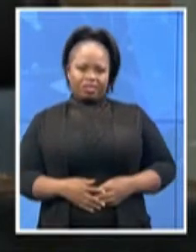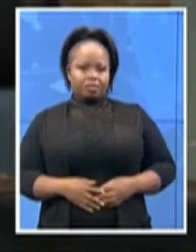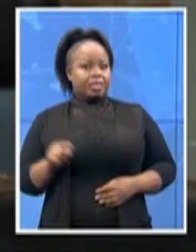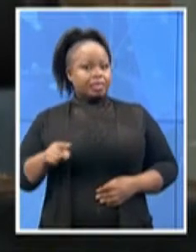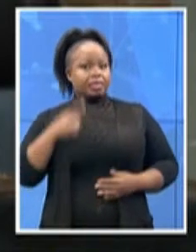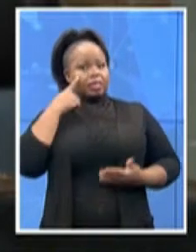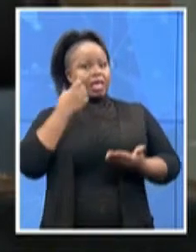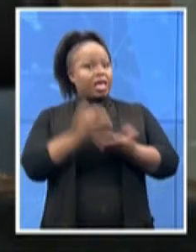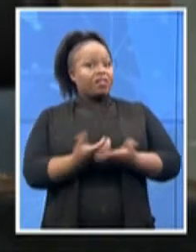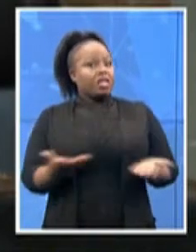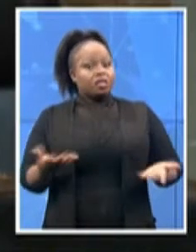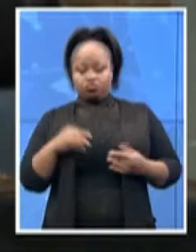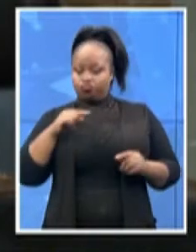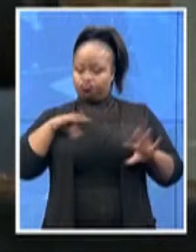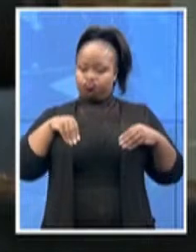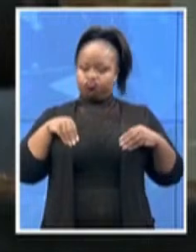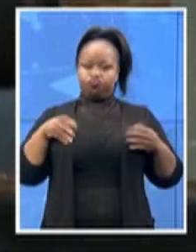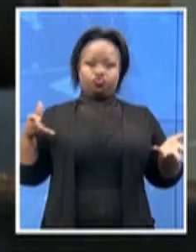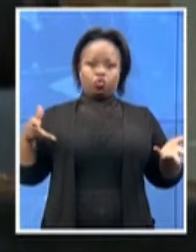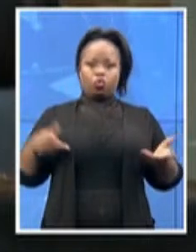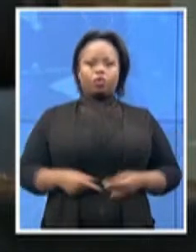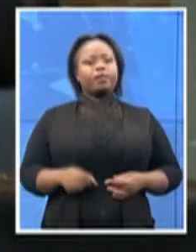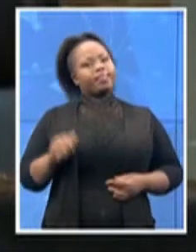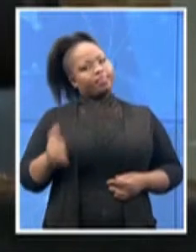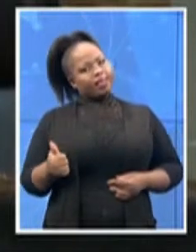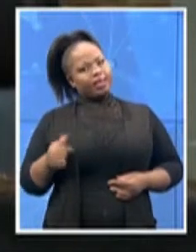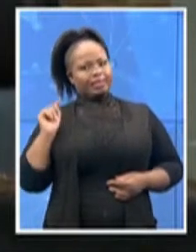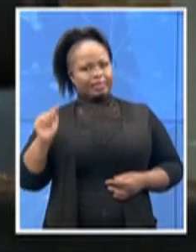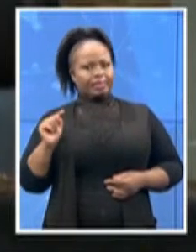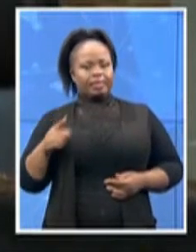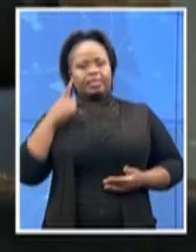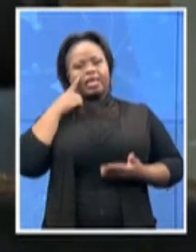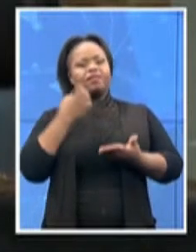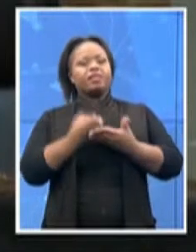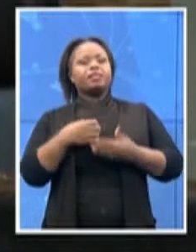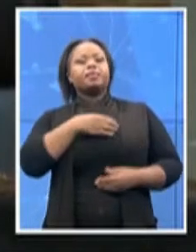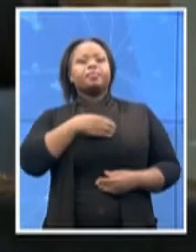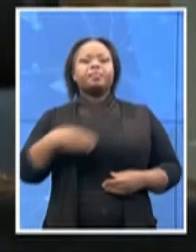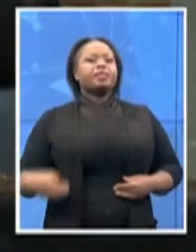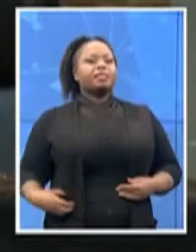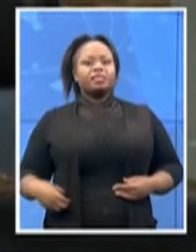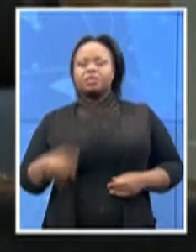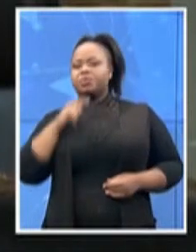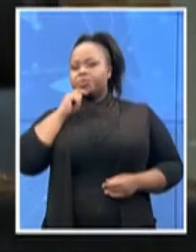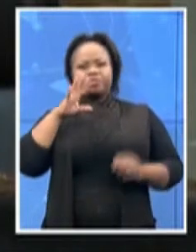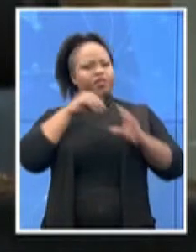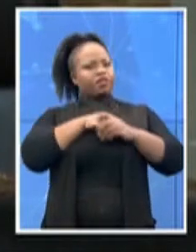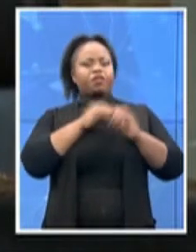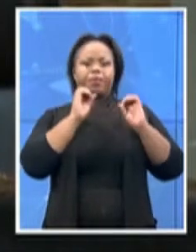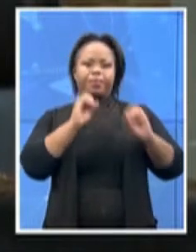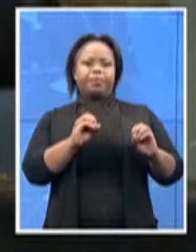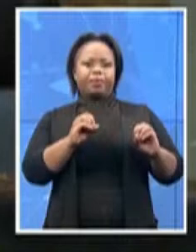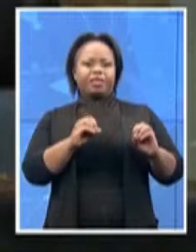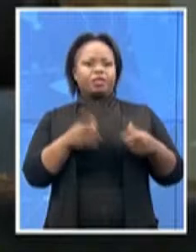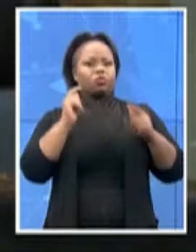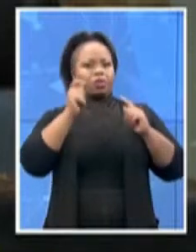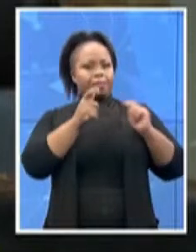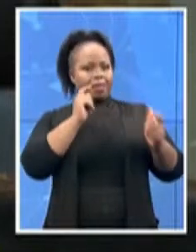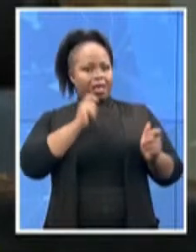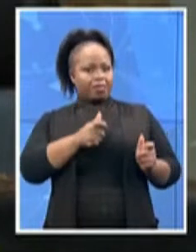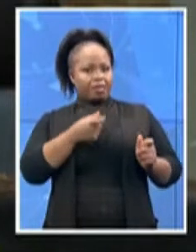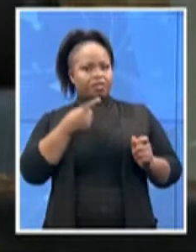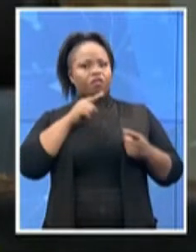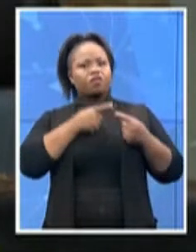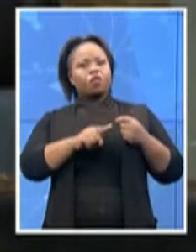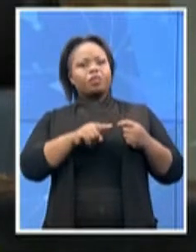Therefore, on this evidence, the President was not involved in the payments made from the EFG2